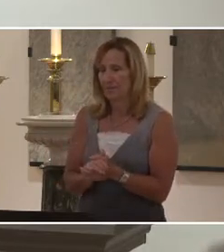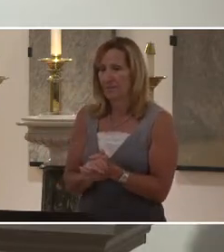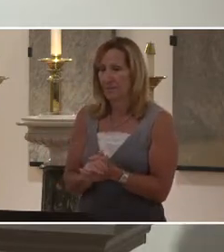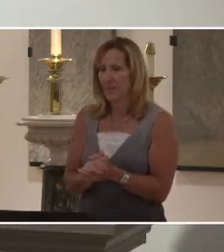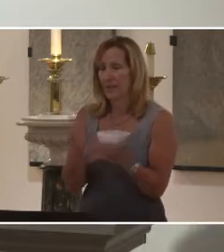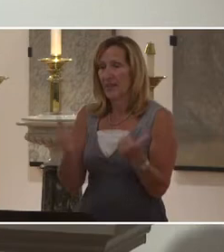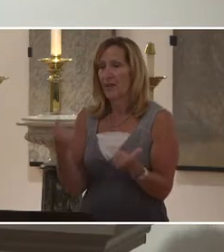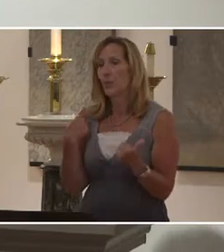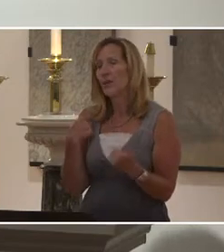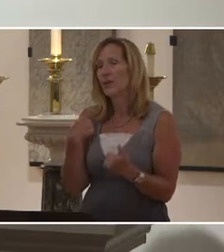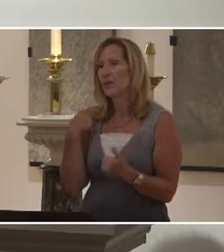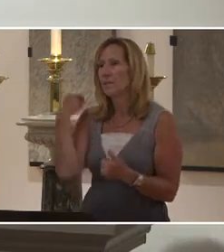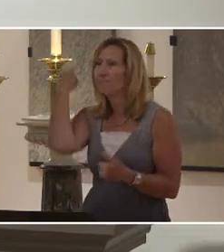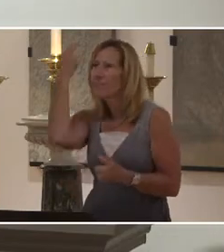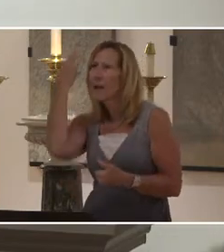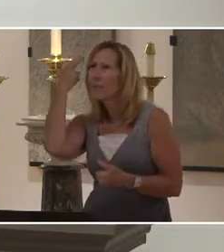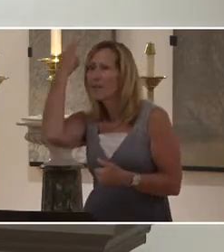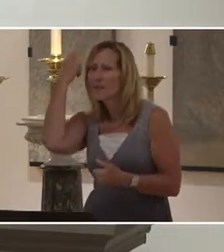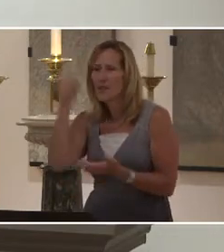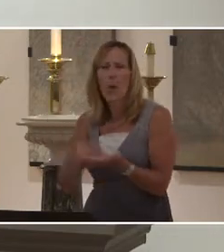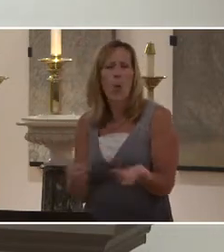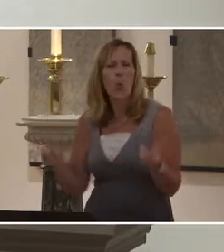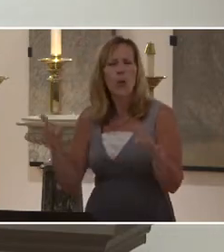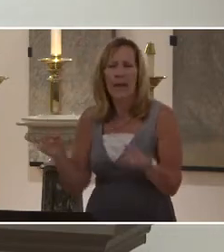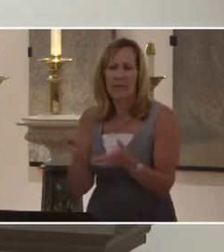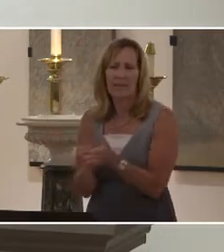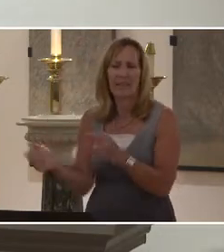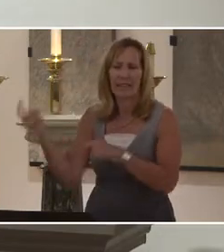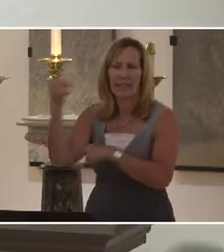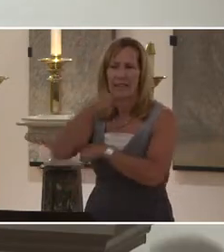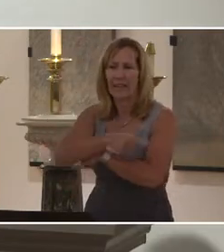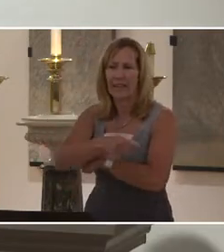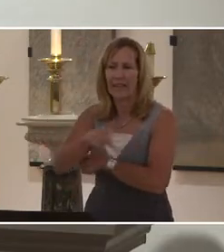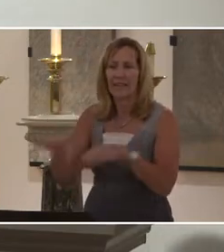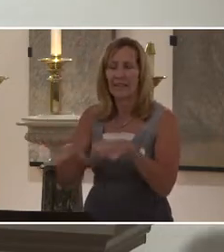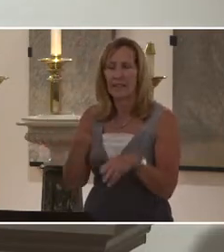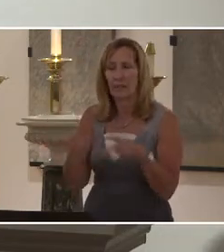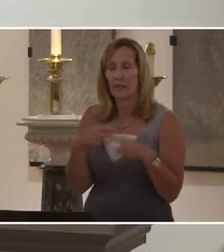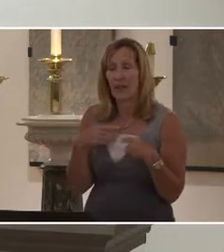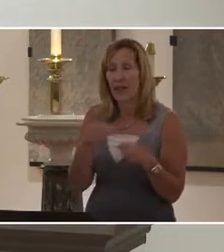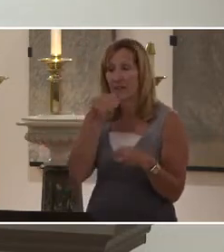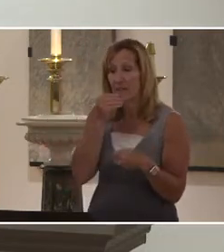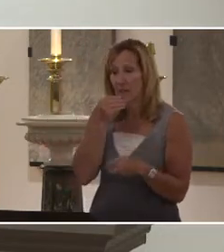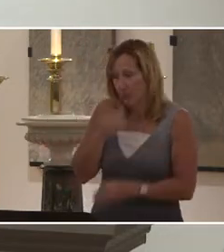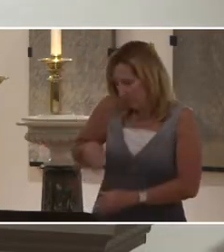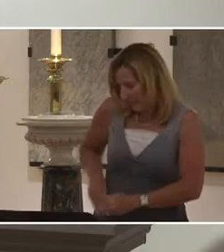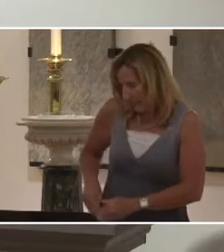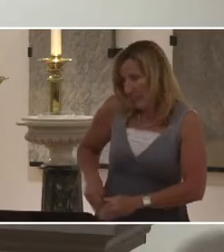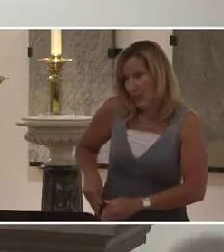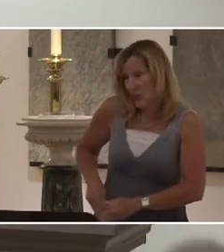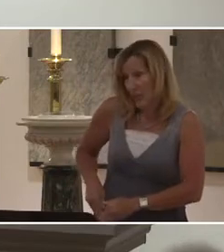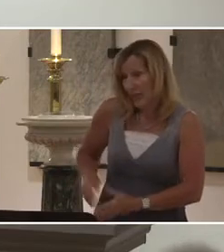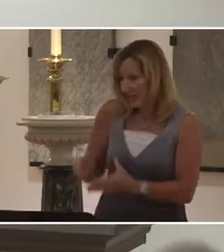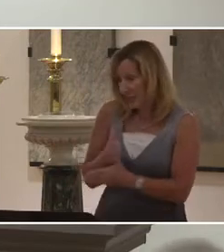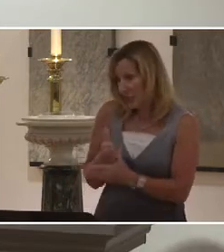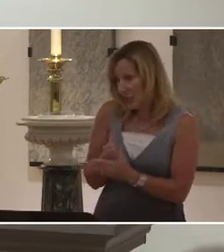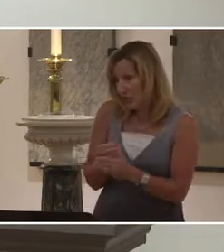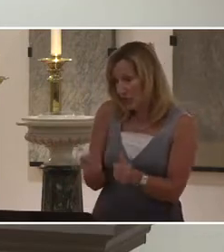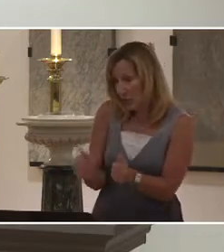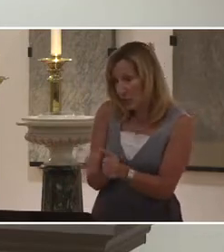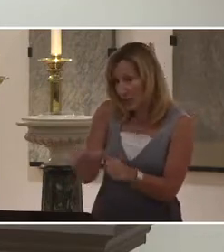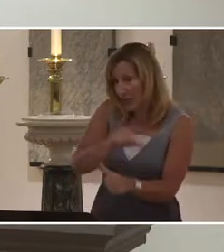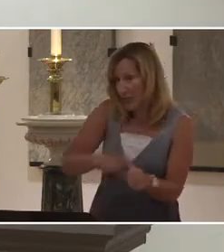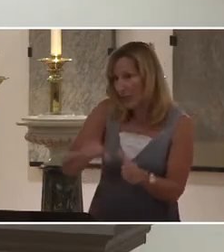Now, we could hypothesize about what happened that day. You know, did people have food stashed away and so they shared it around?